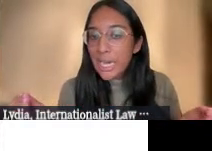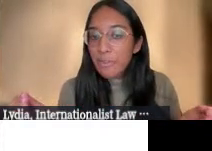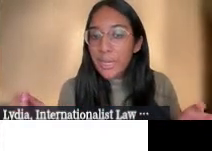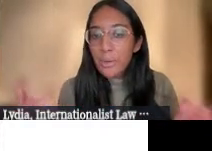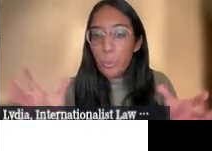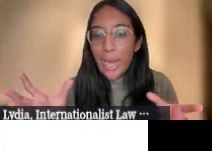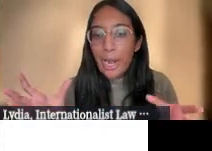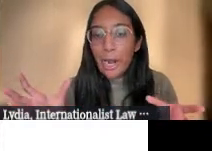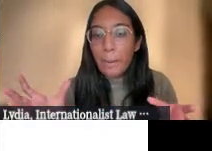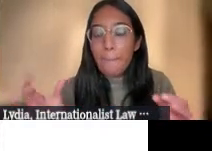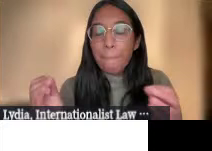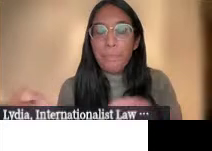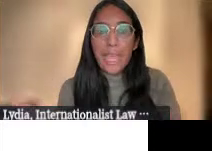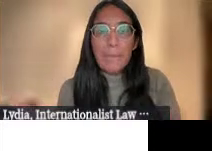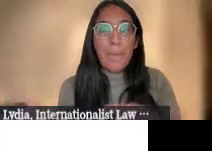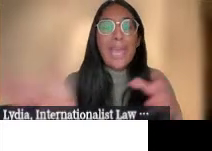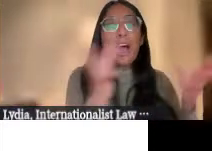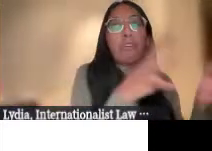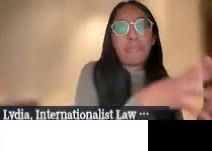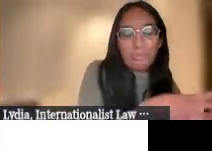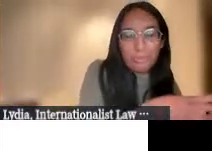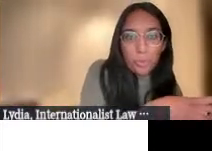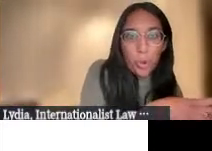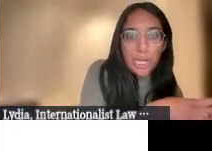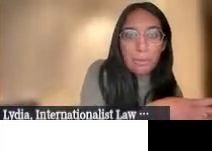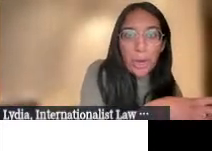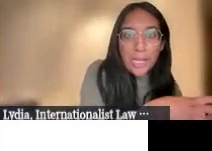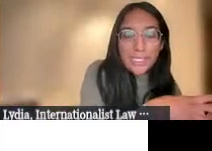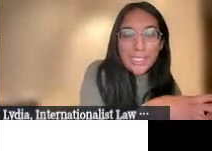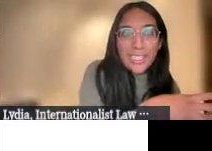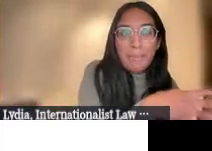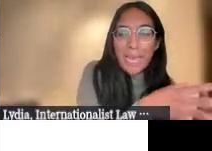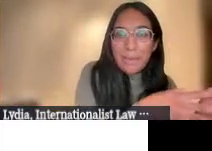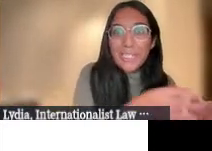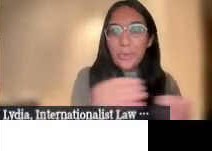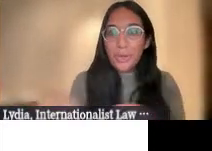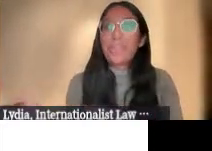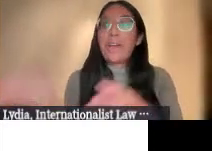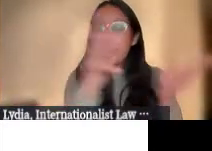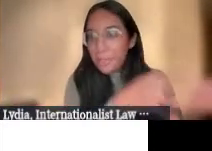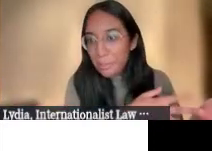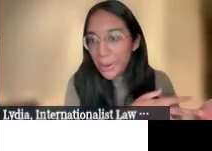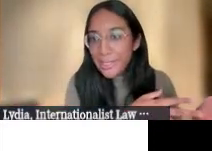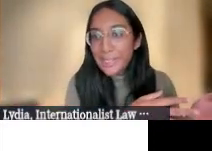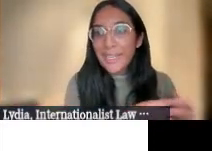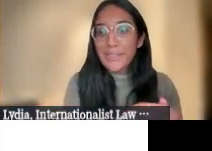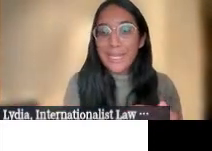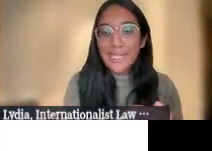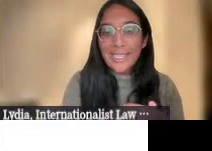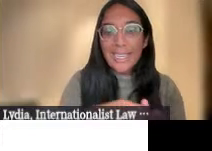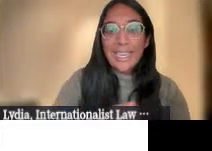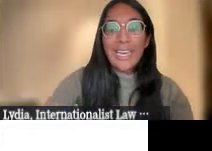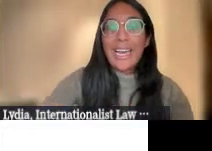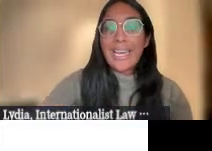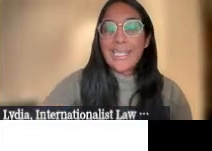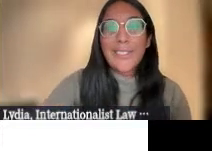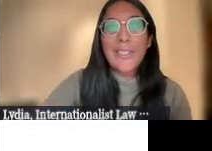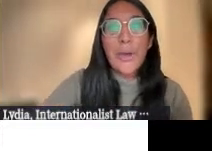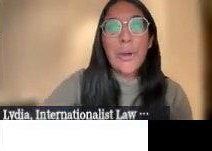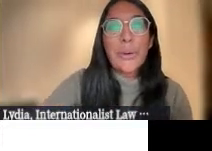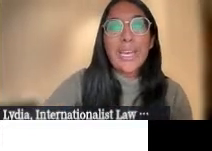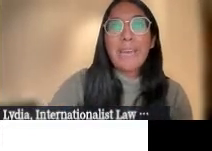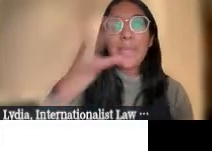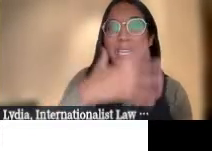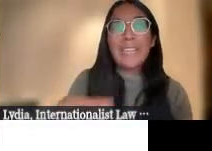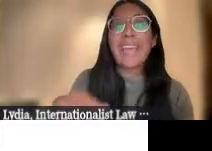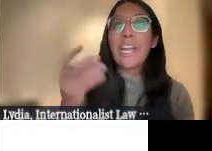Israeli government where they pay off one bond payment with another bond investment. And